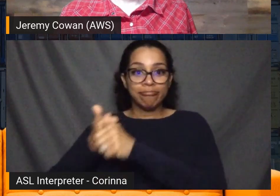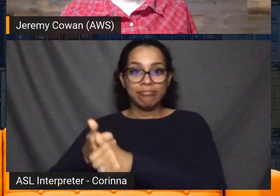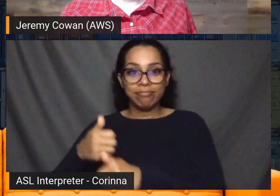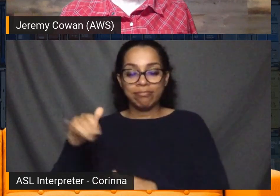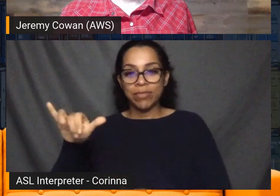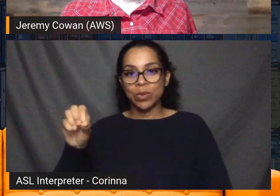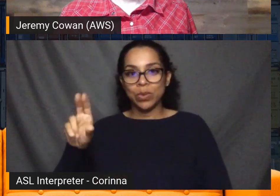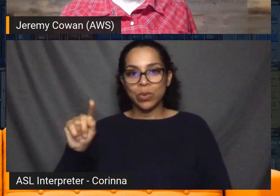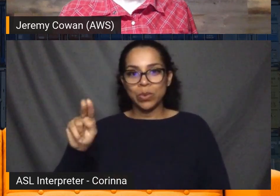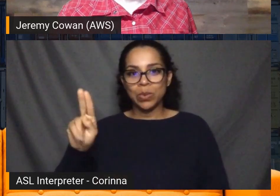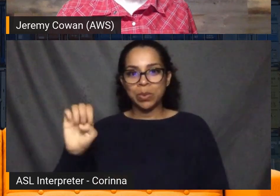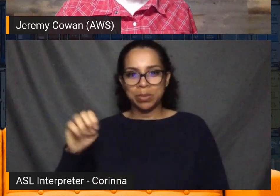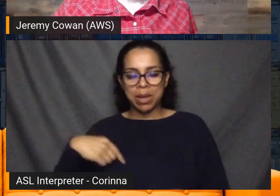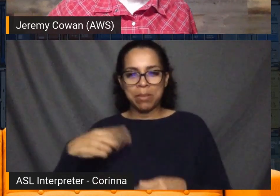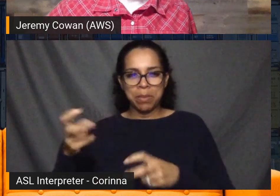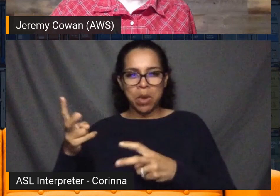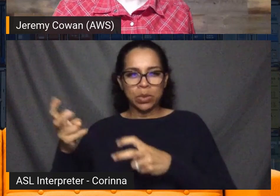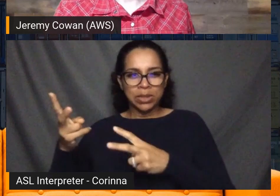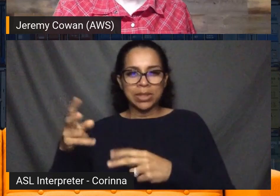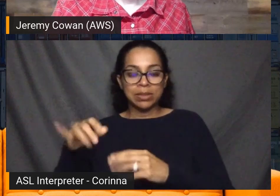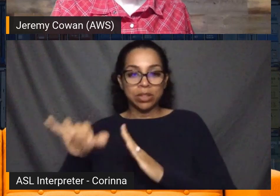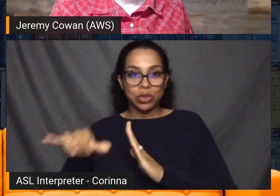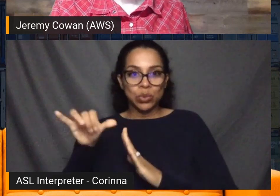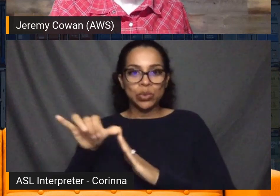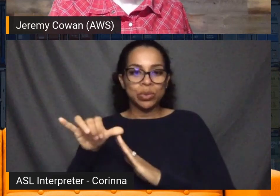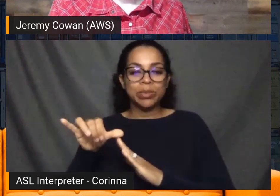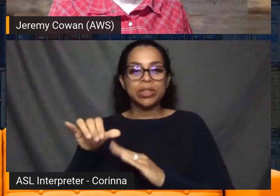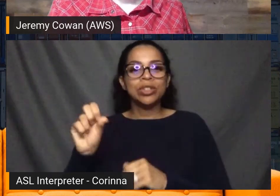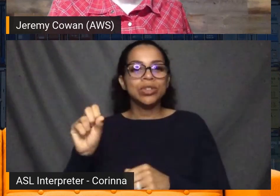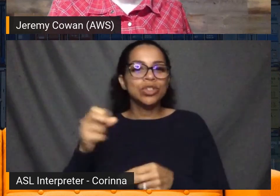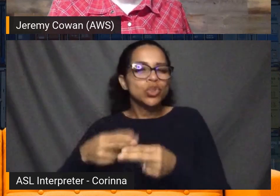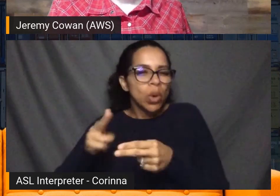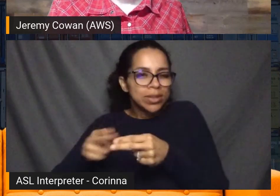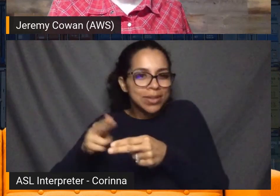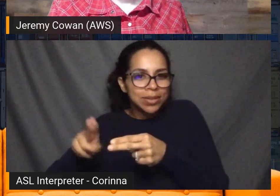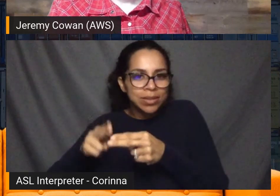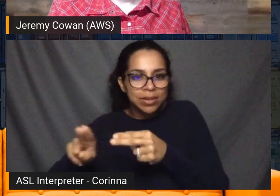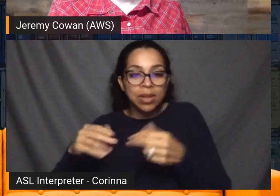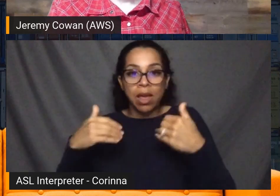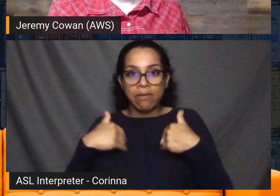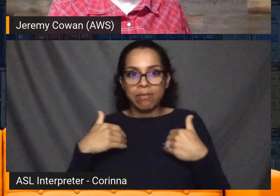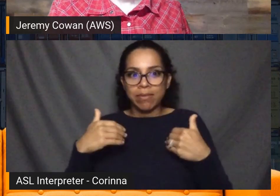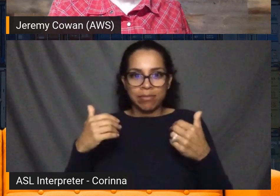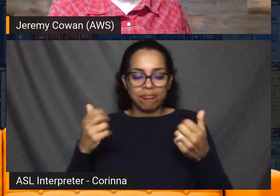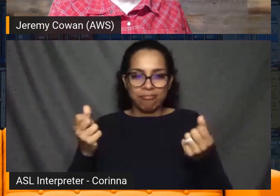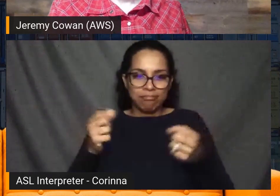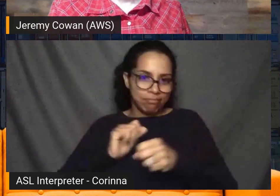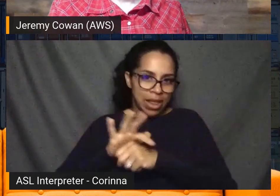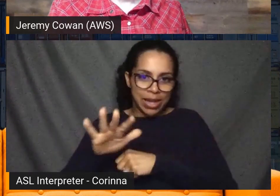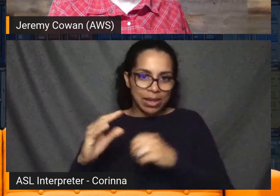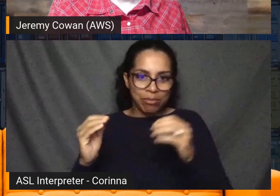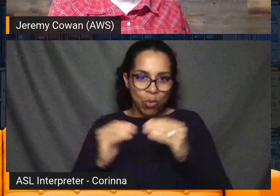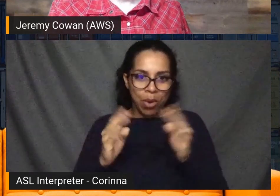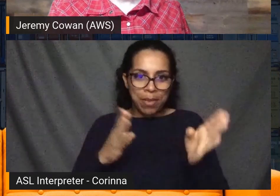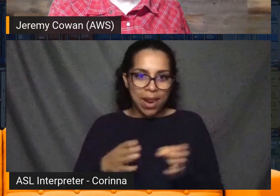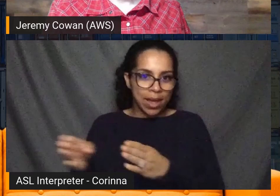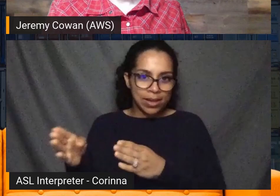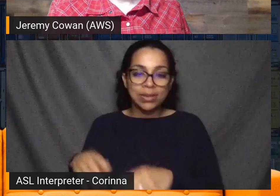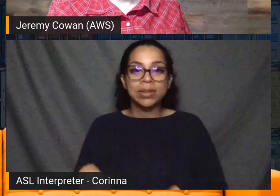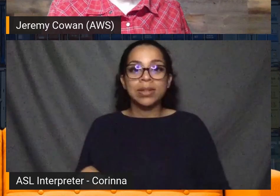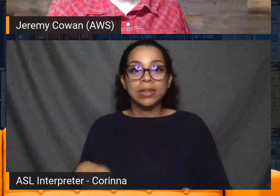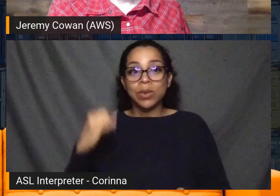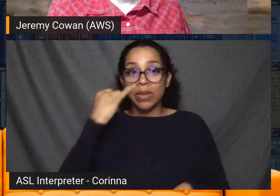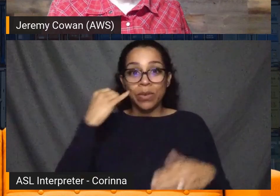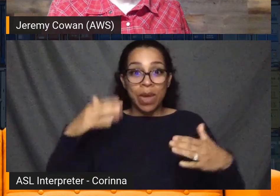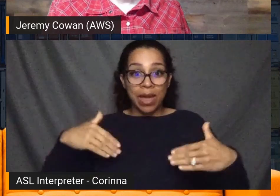shorts over time. I have plenty more plans, and we have about a dozen or so out there with different explainers. So if you haven't seen them if